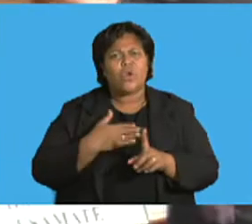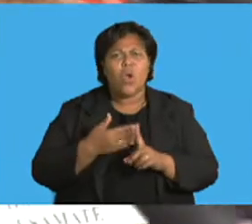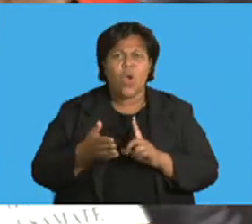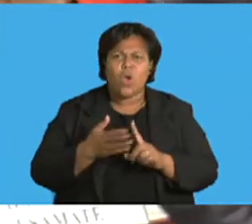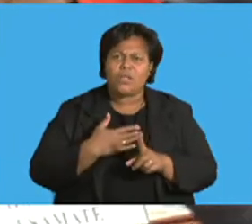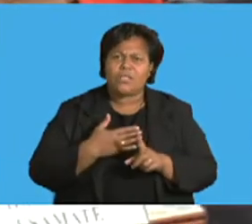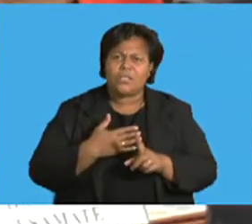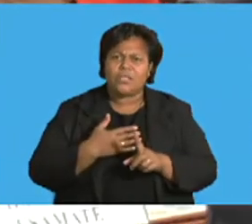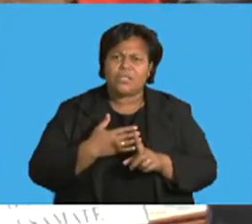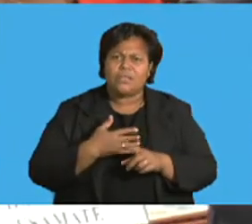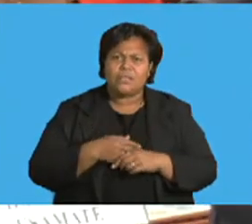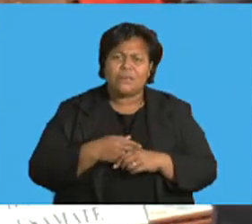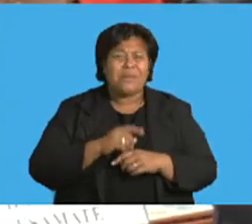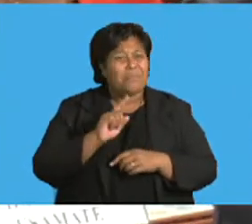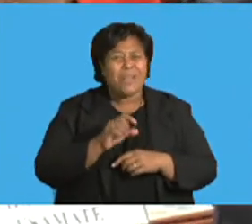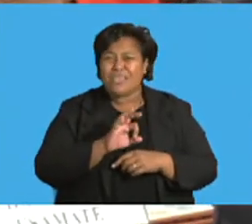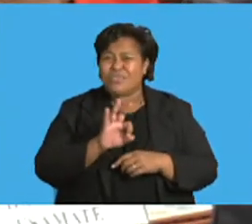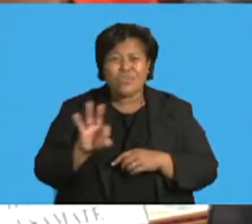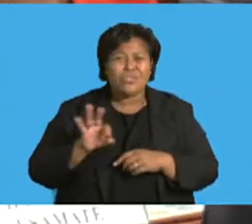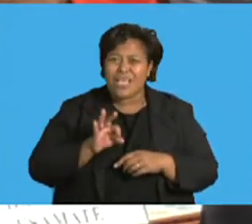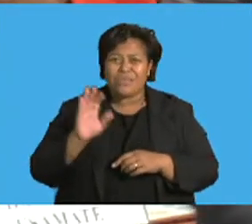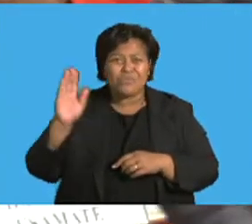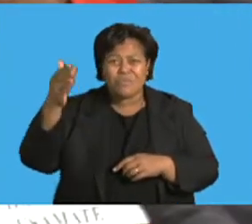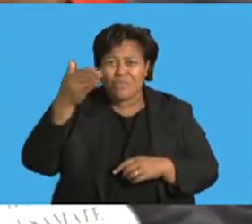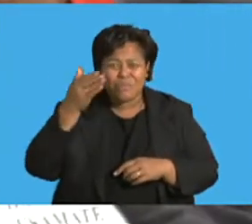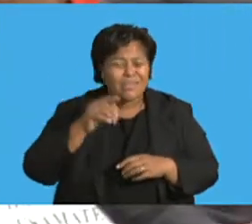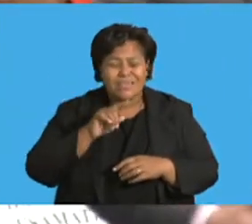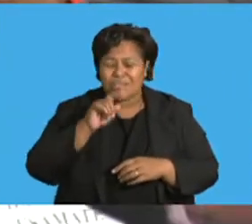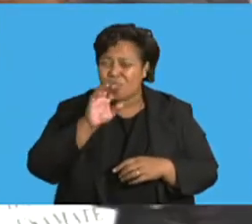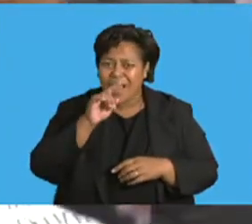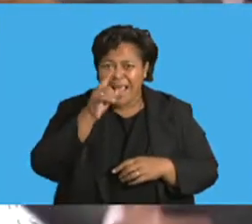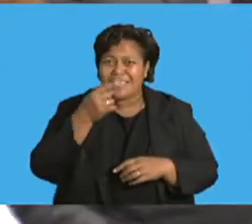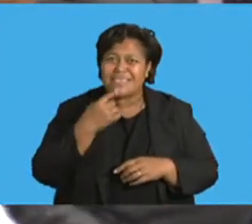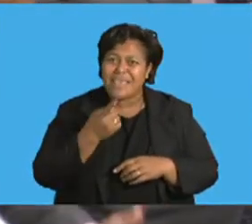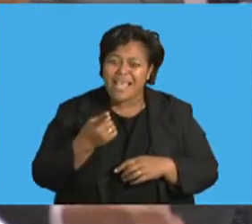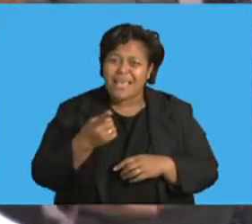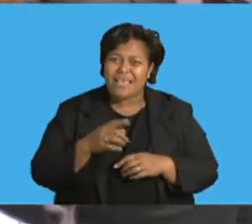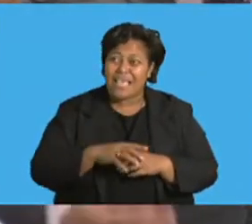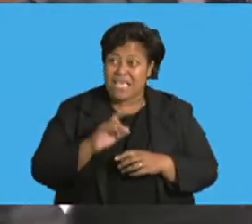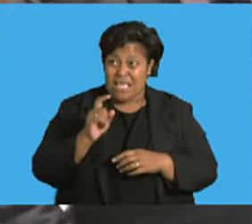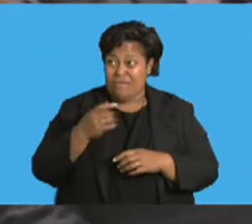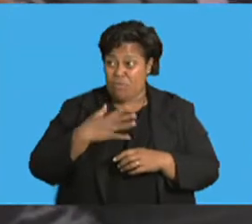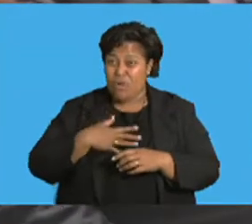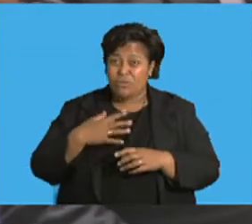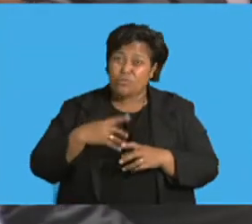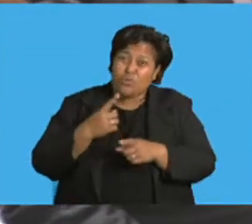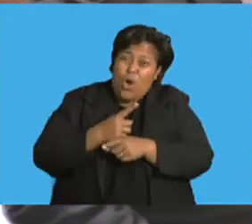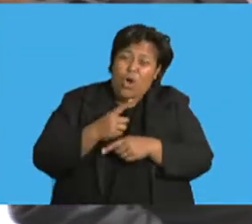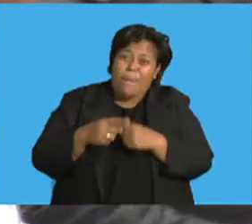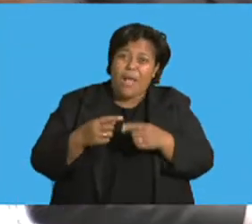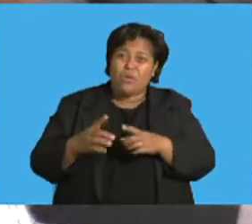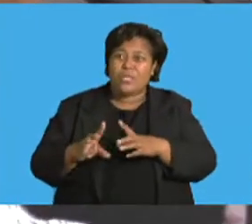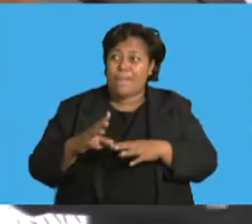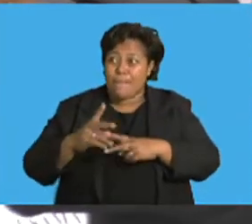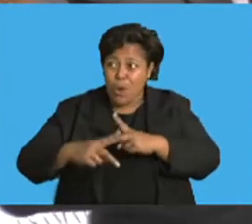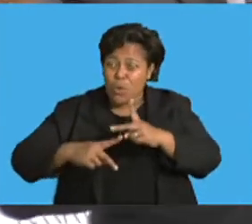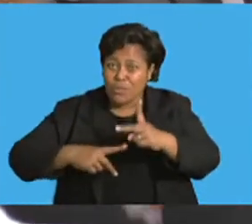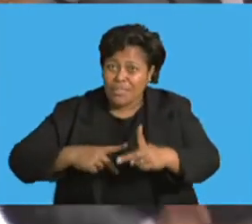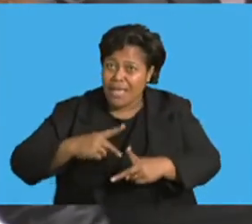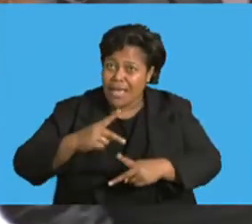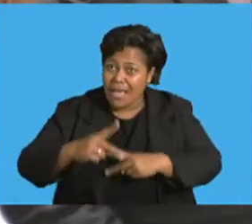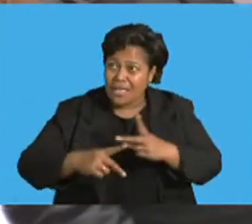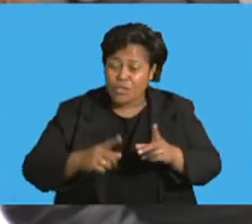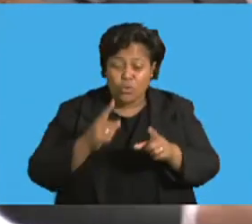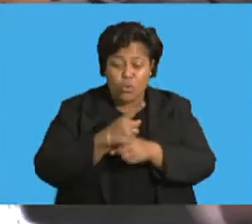been established, Mr. Speaker, sir. You can't say that. If you on one breath talk about the due process, if you talk about the